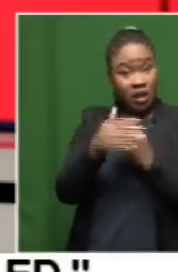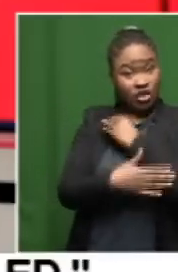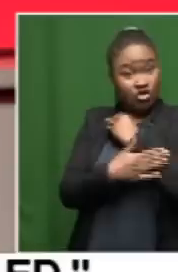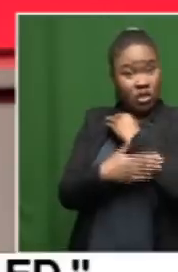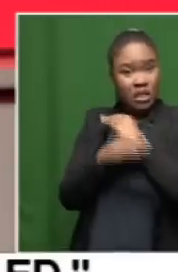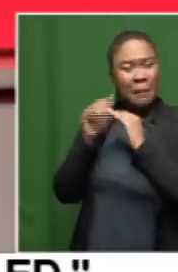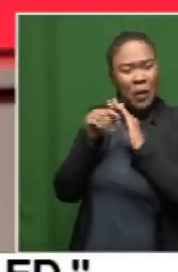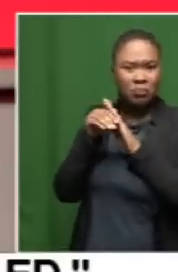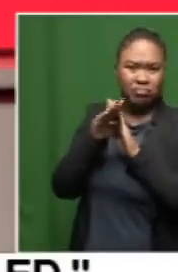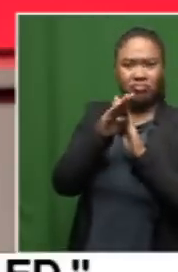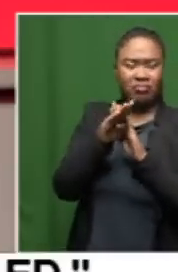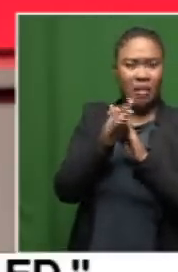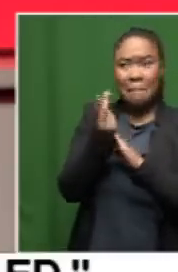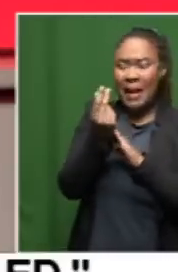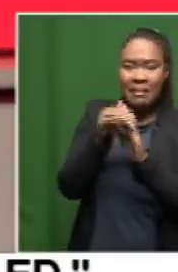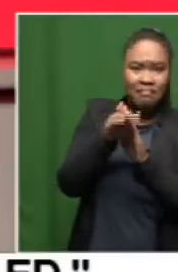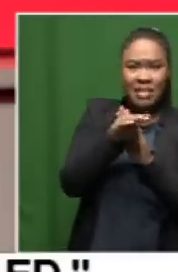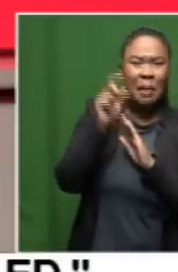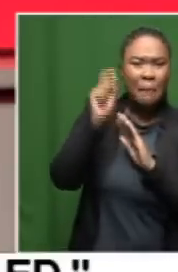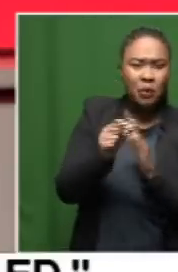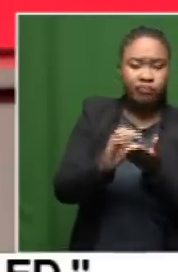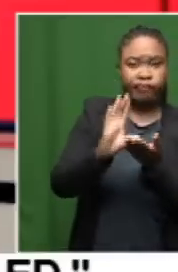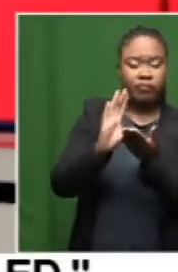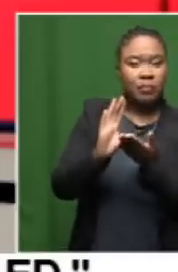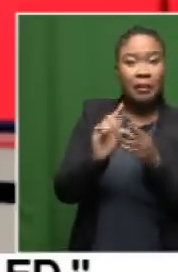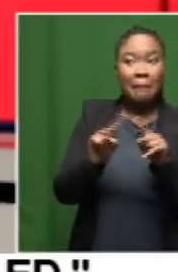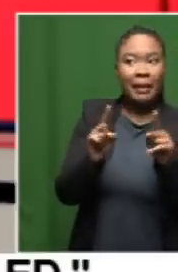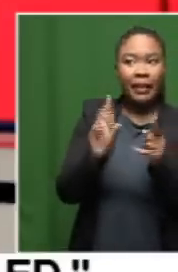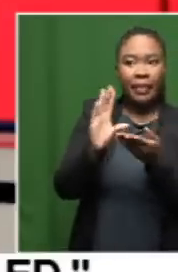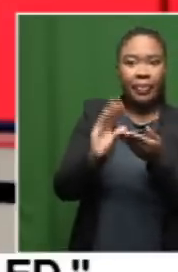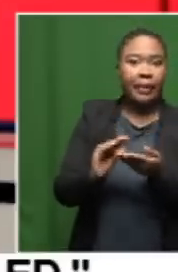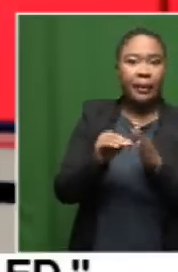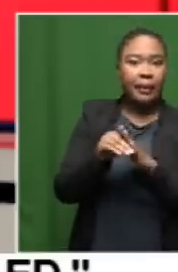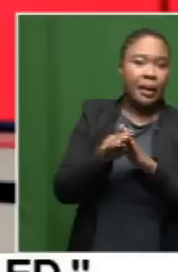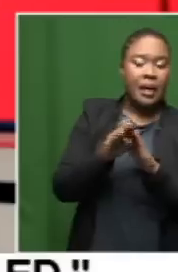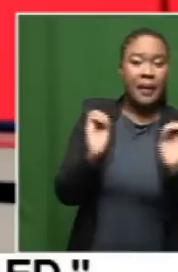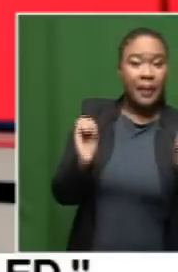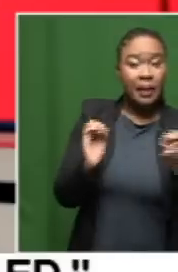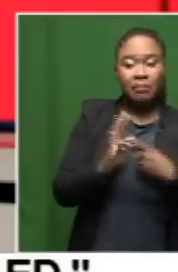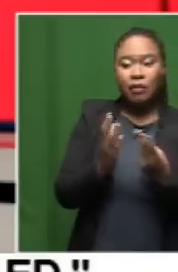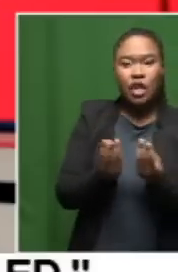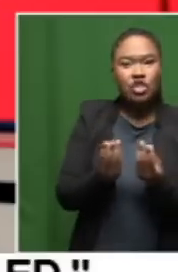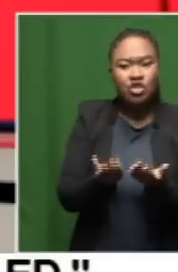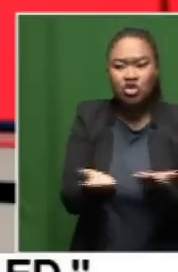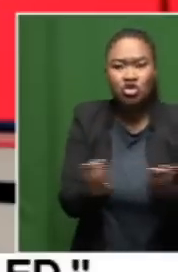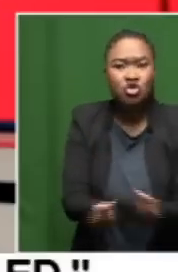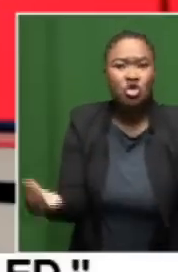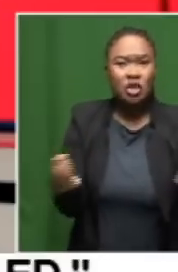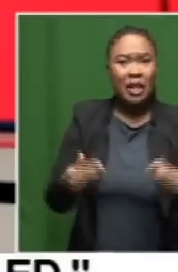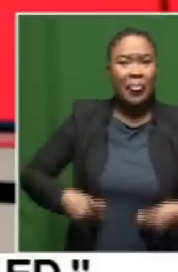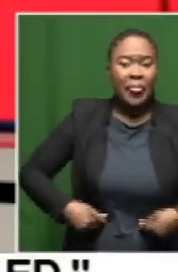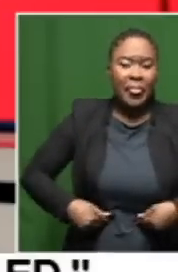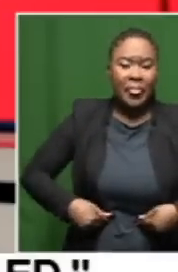be growing. We should be growing and creating jobs, and yet we're not. We should be feeding our children, and yet they're starving to